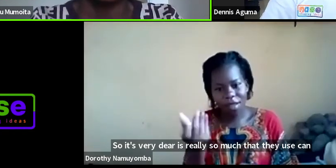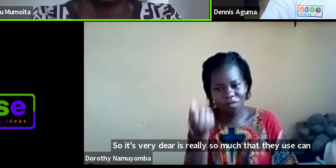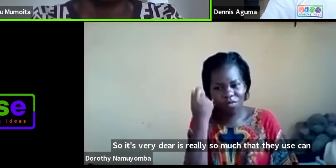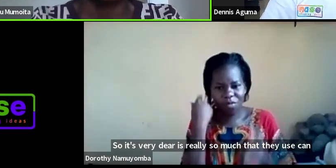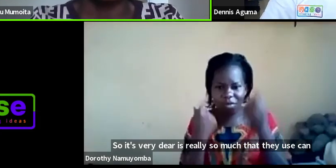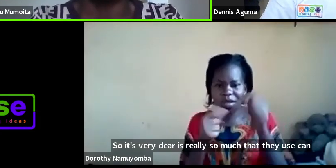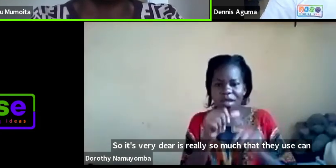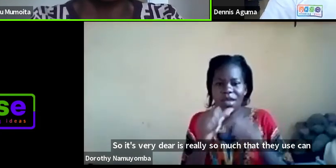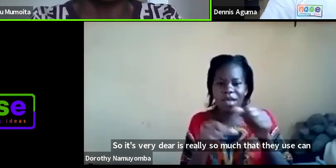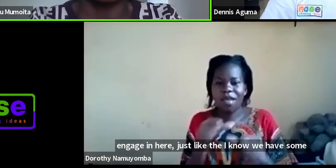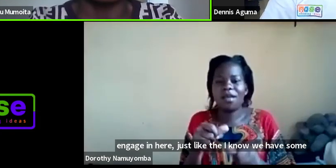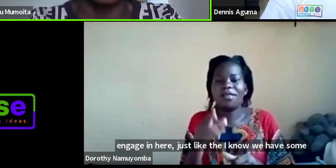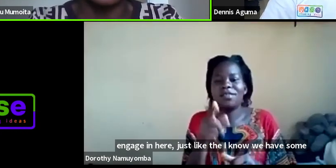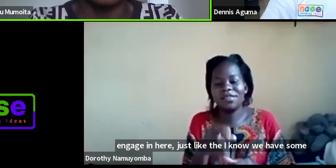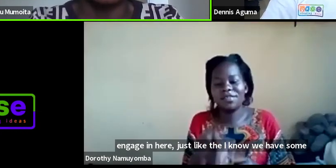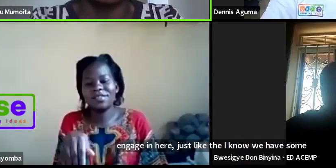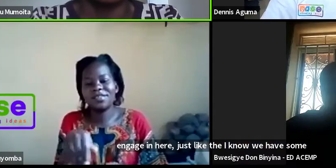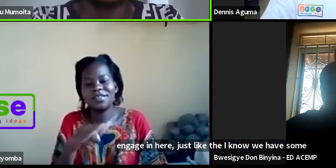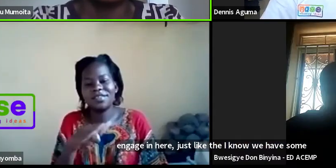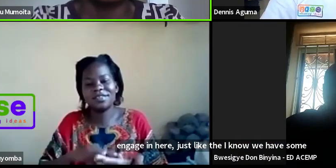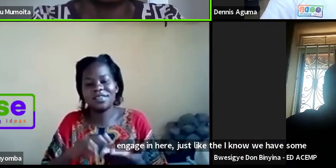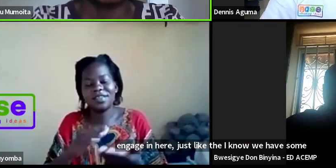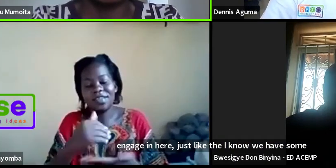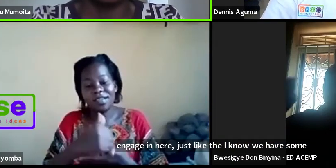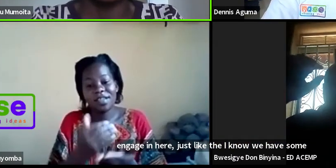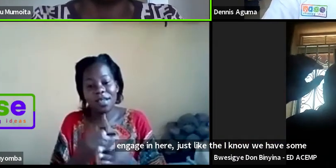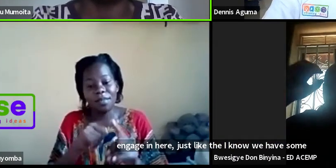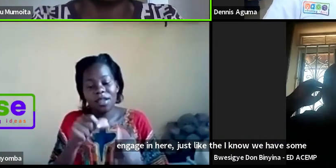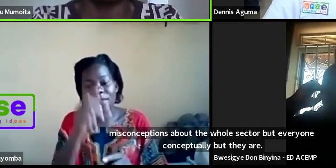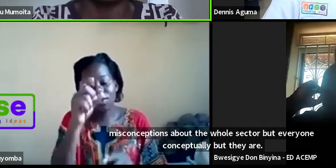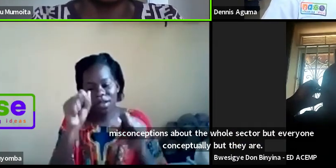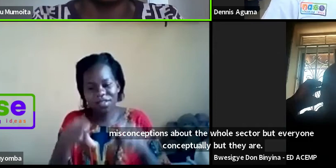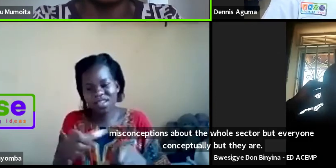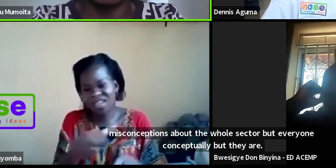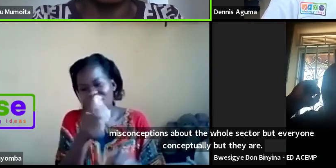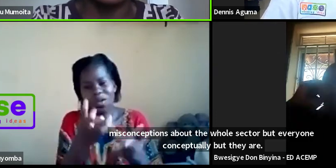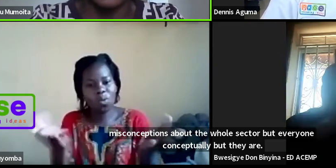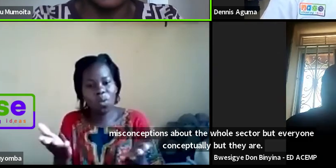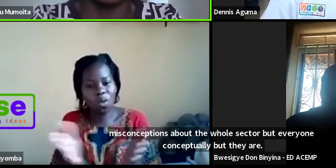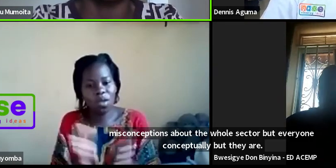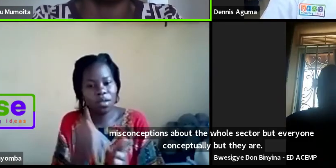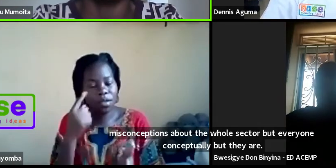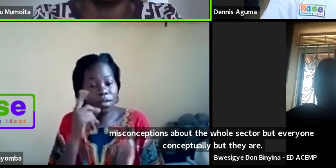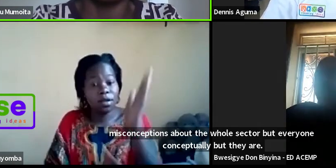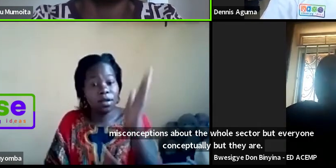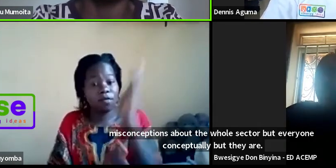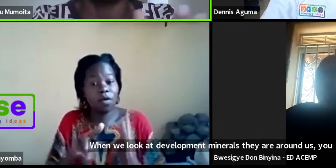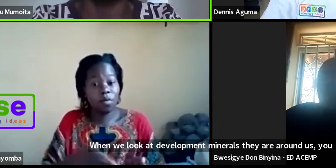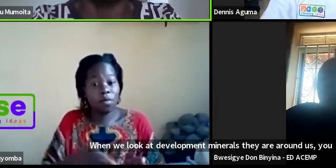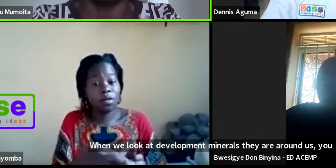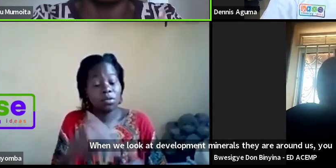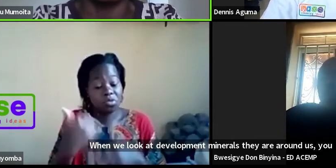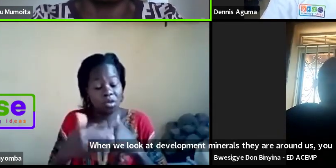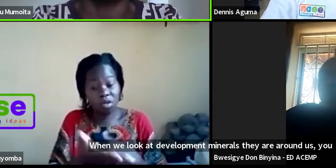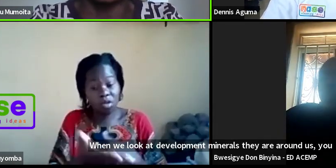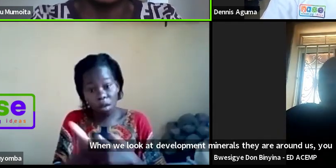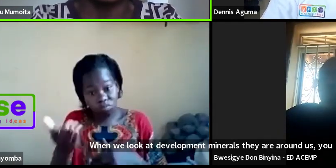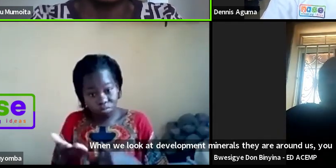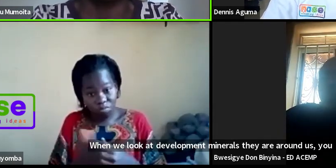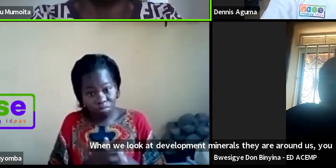but everyone can start wherever they are. When we look at development minerals, they are around us. You don't have to travel much. They